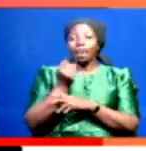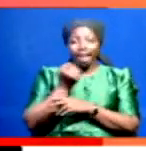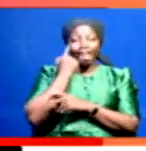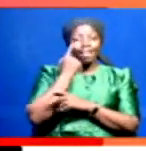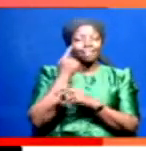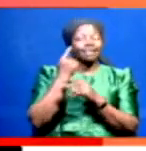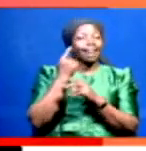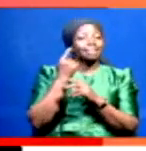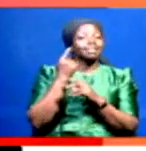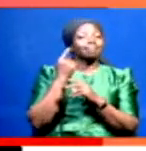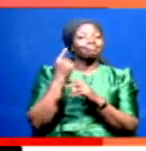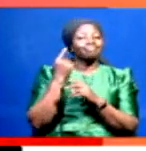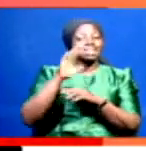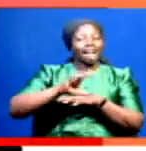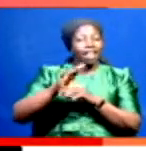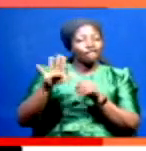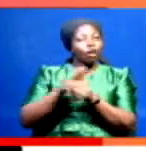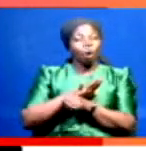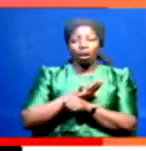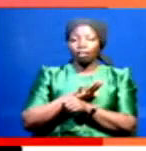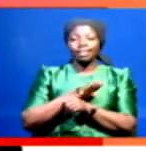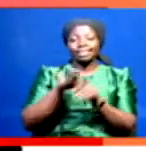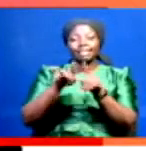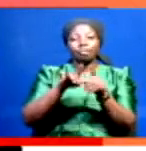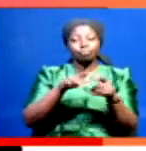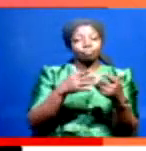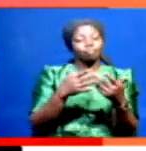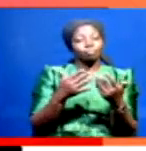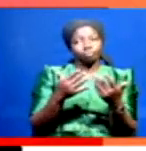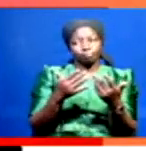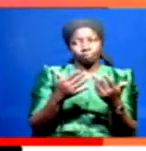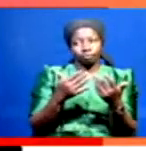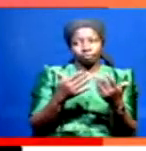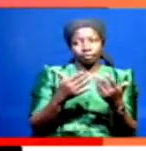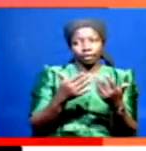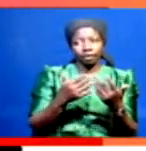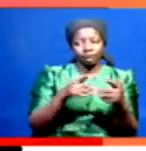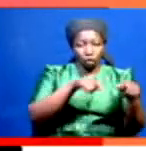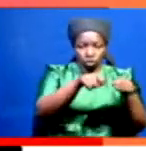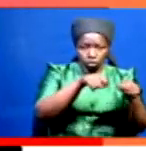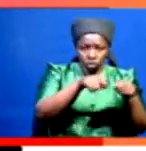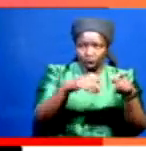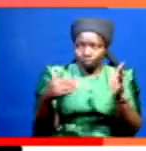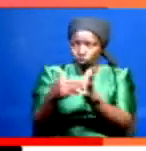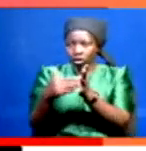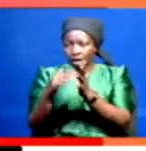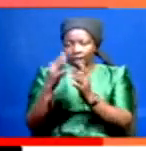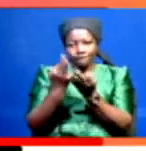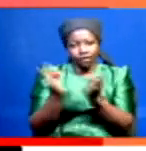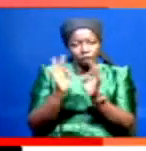and the borderline between regulation and curtailing the freedom of worship would be very thin.